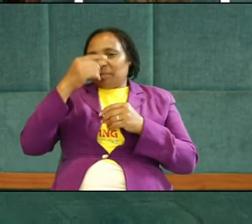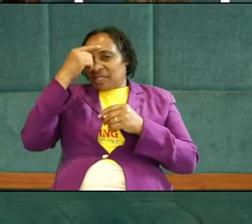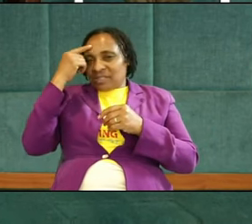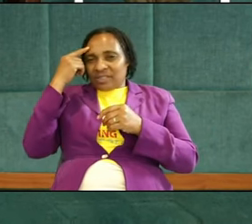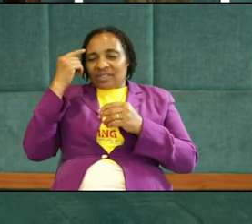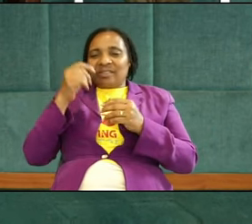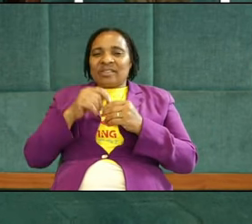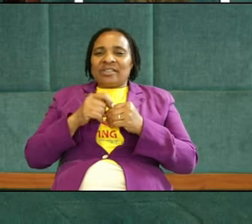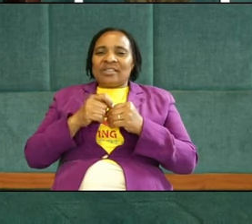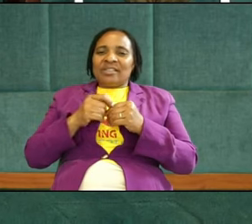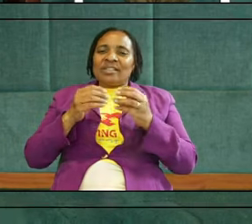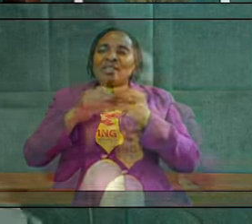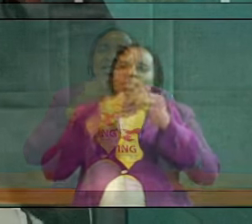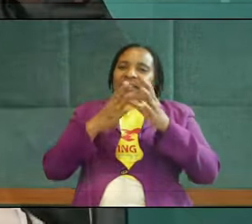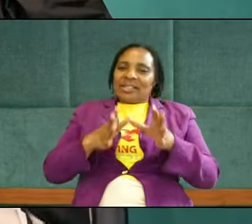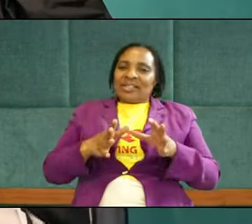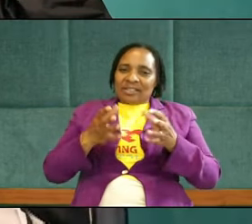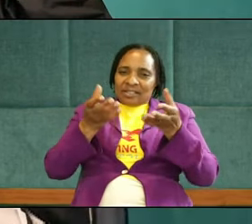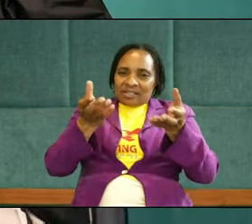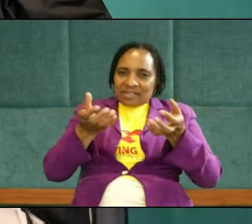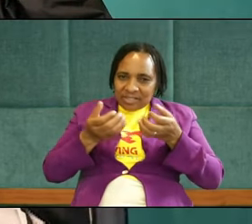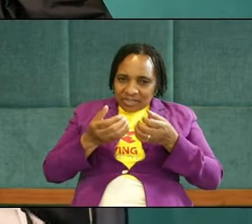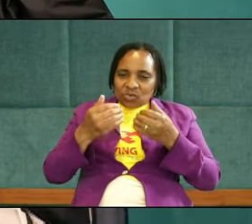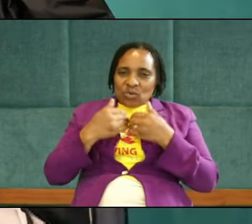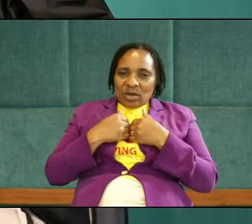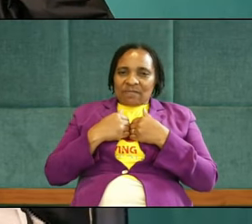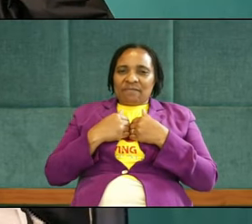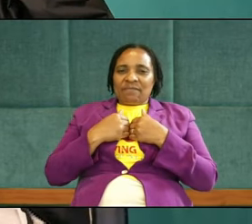Because as a leader, you need to have the